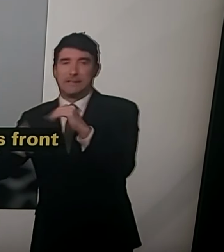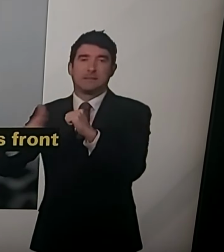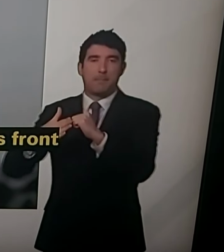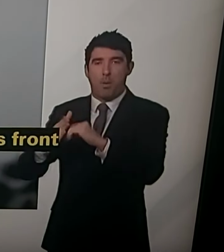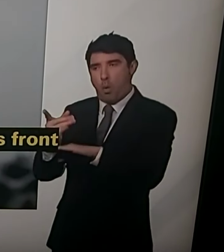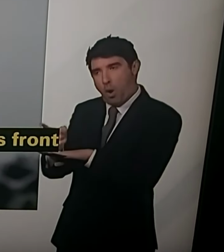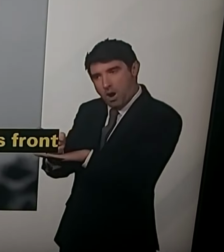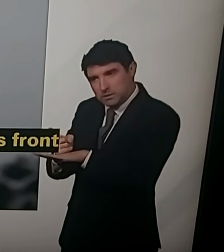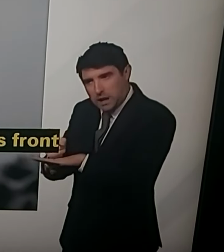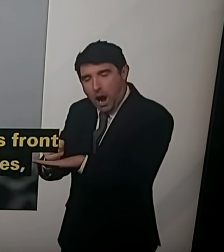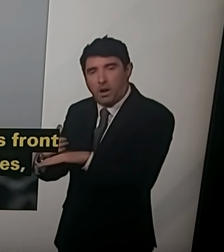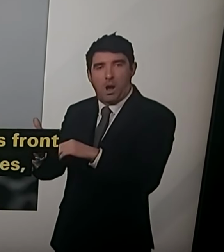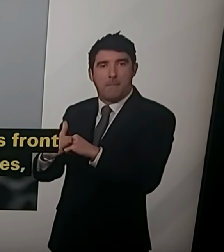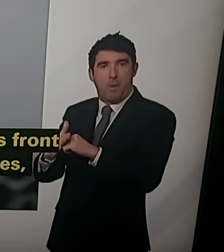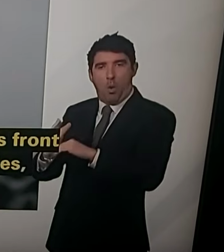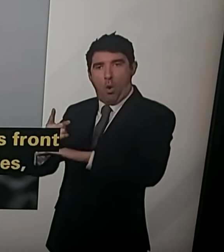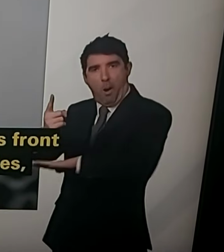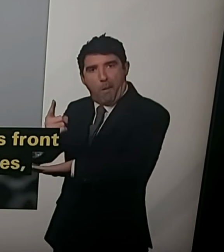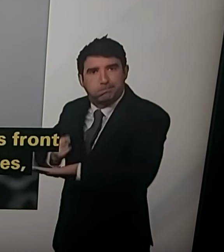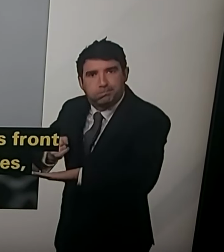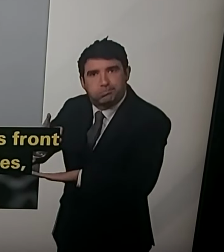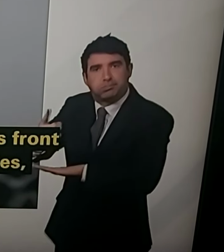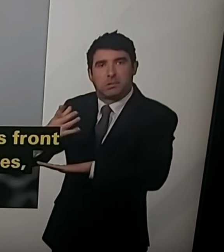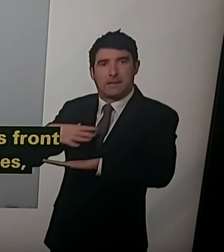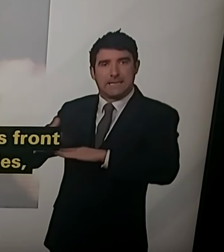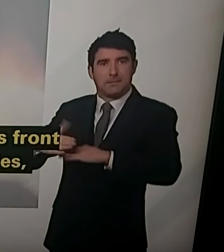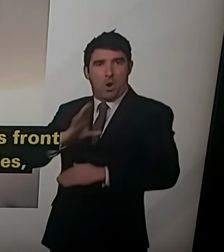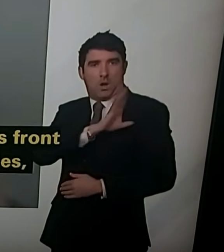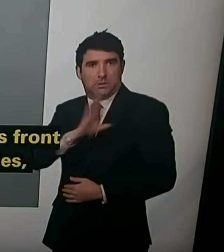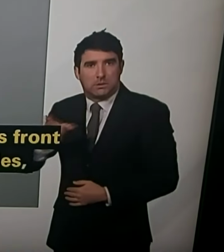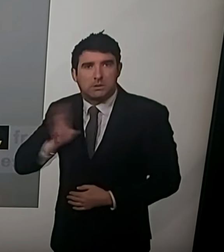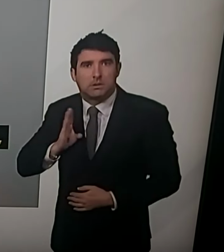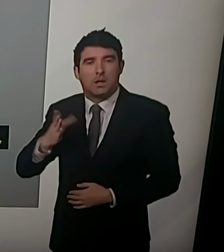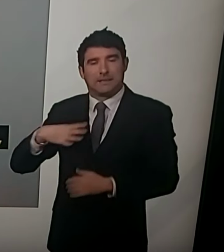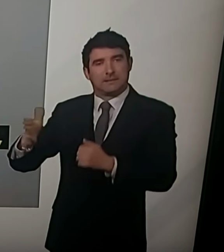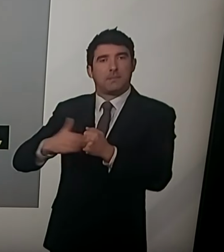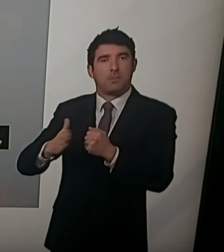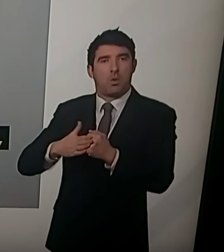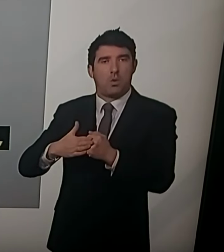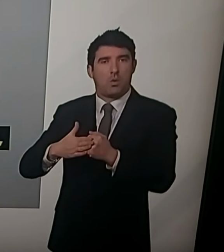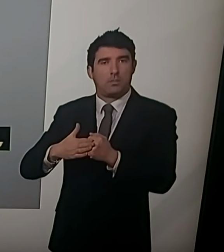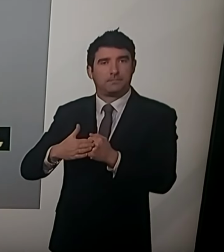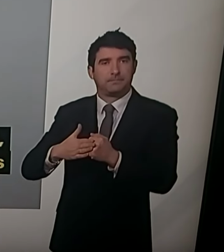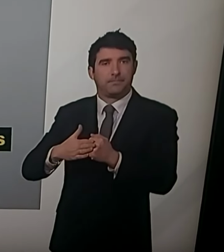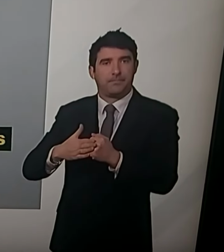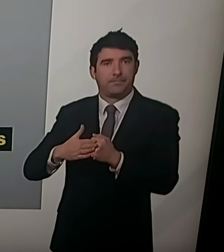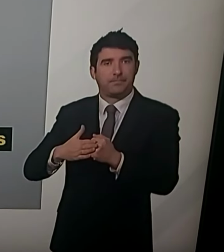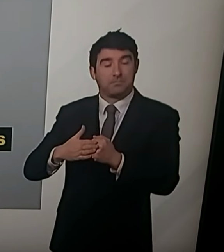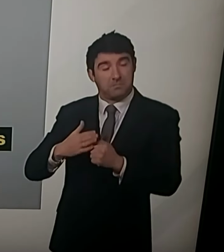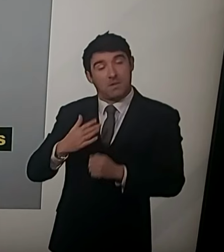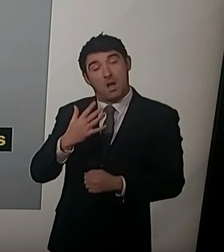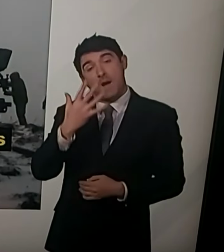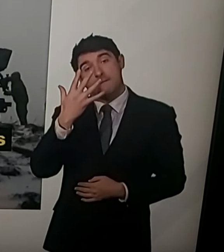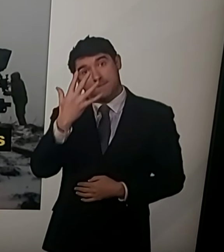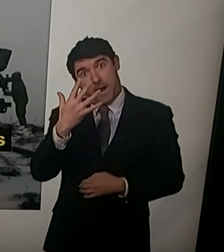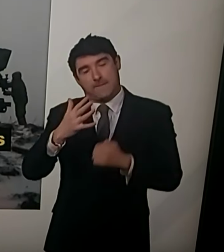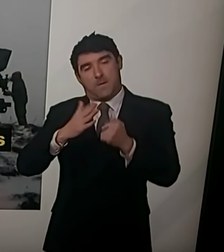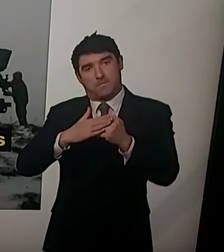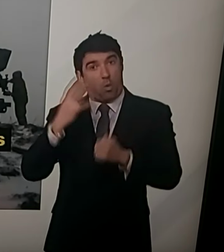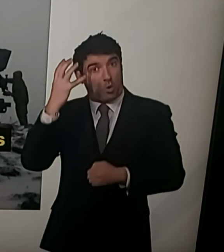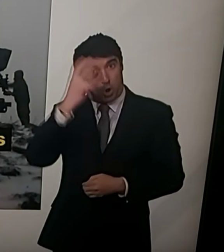word he used to create Choose War reference. Five other countries, we're told, have made similar